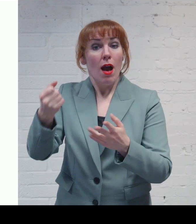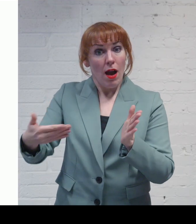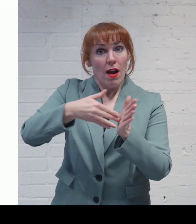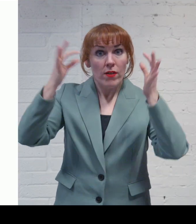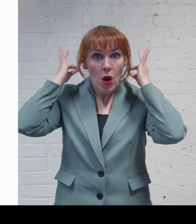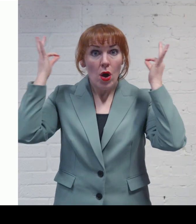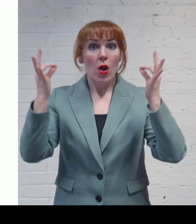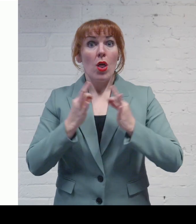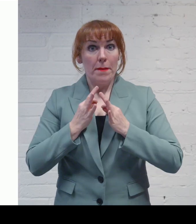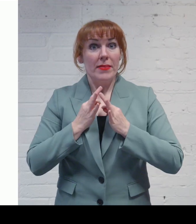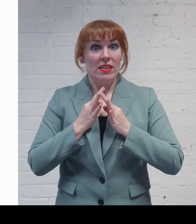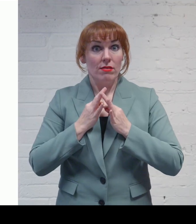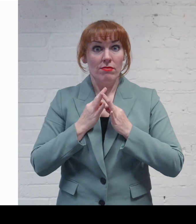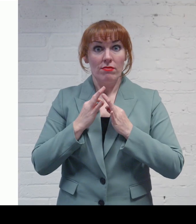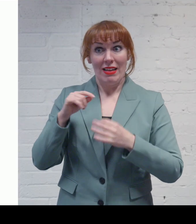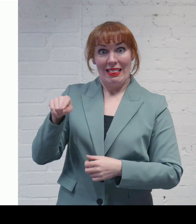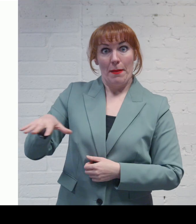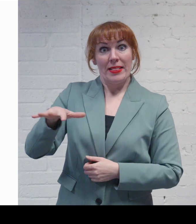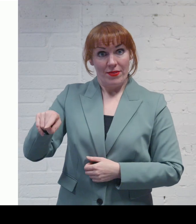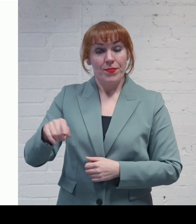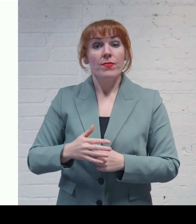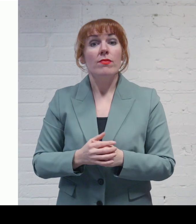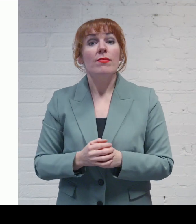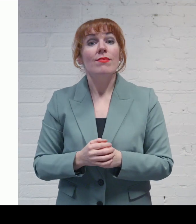There is an infrared loop system in the Norton Studio.